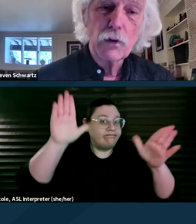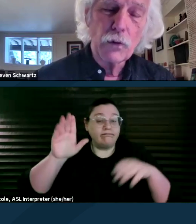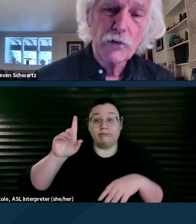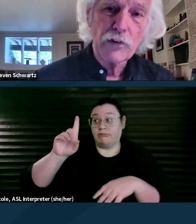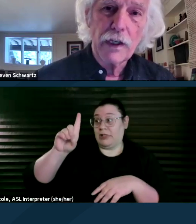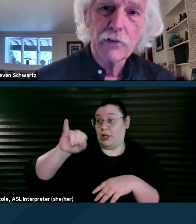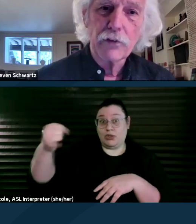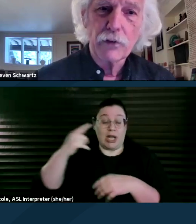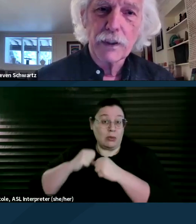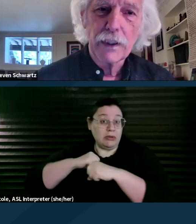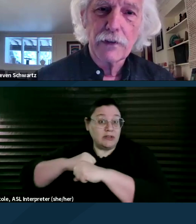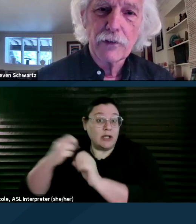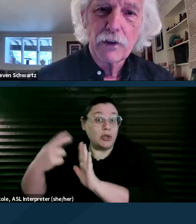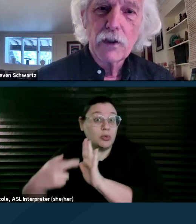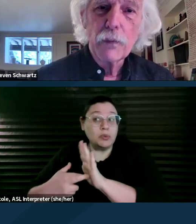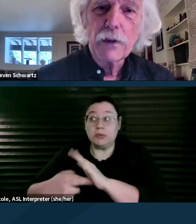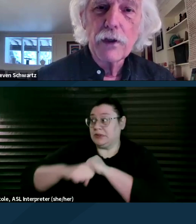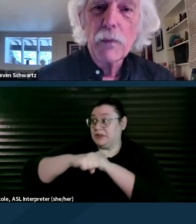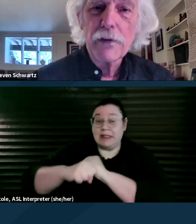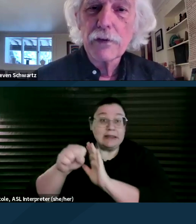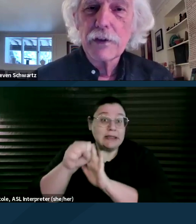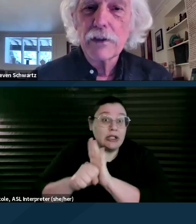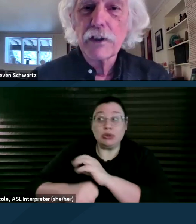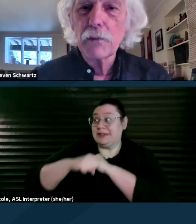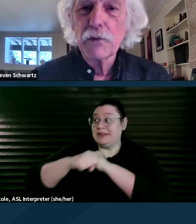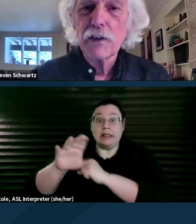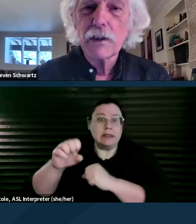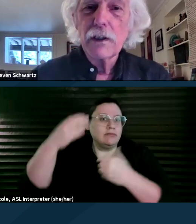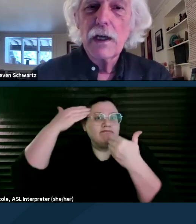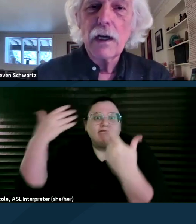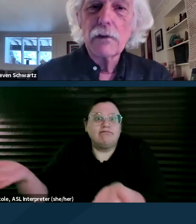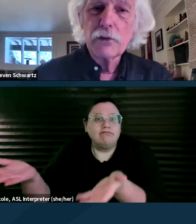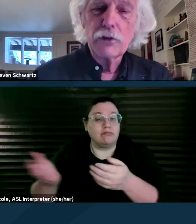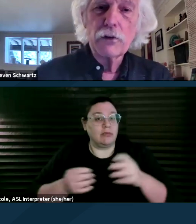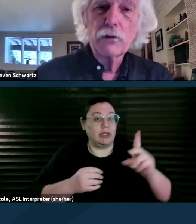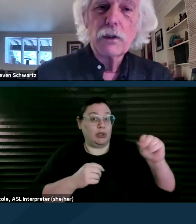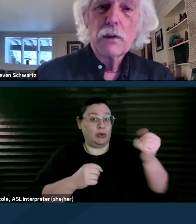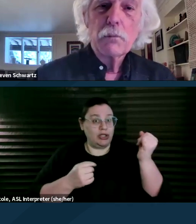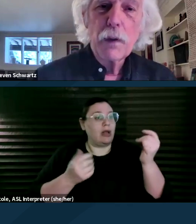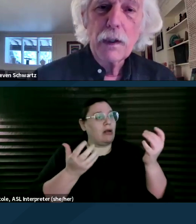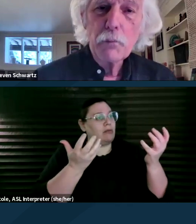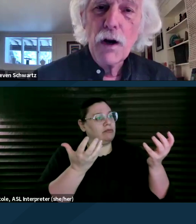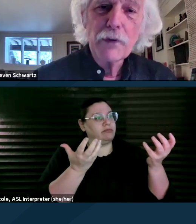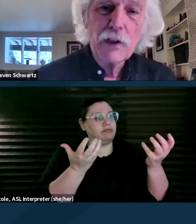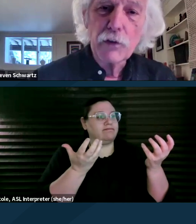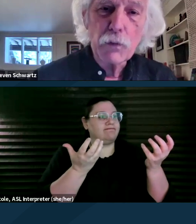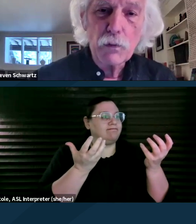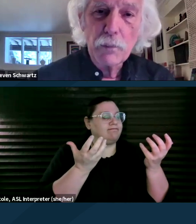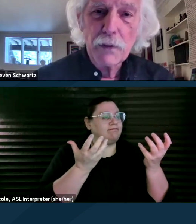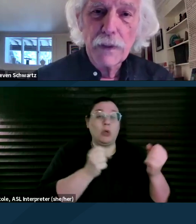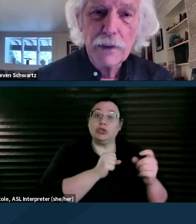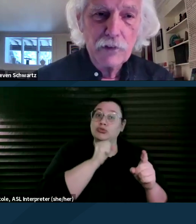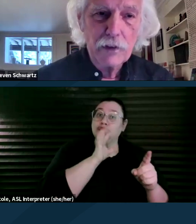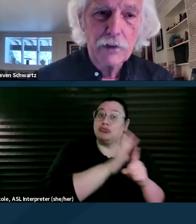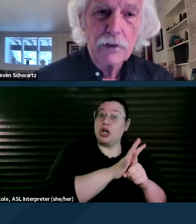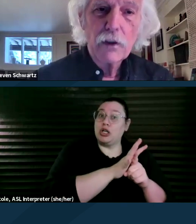rule or the statute or the case. We don't know whether DOJ will seek to promise that the rule